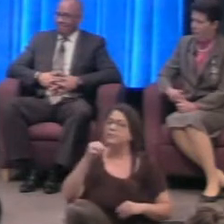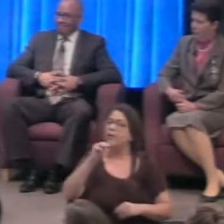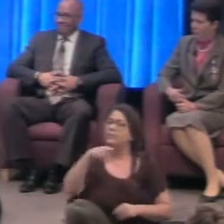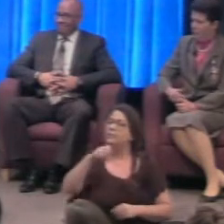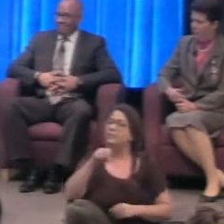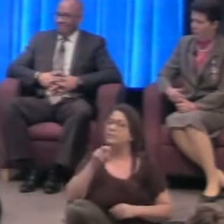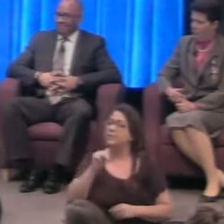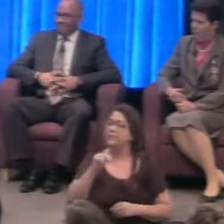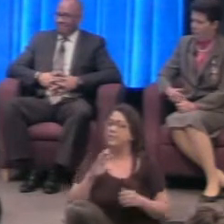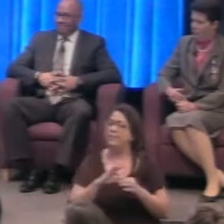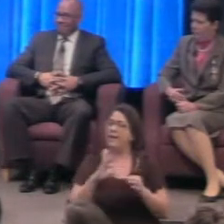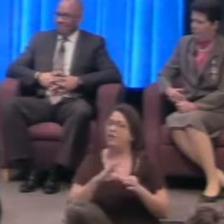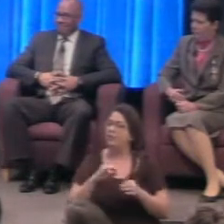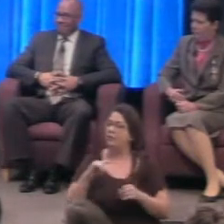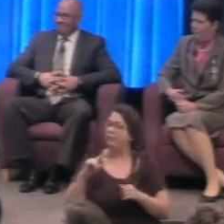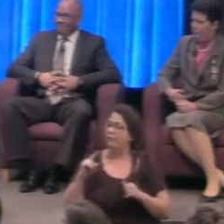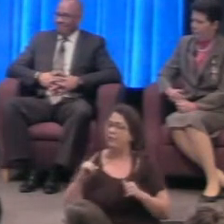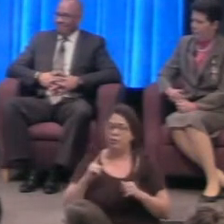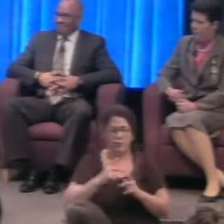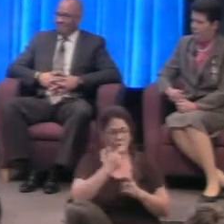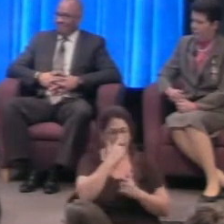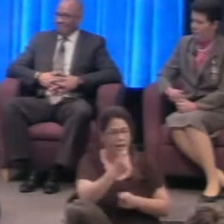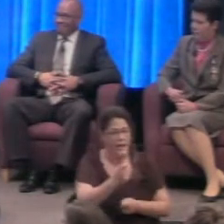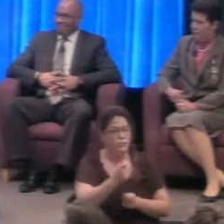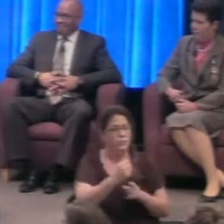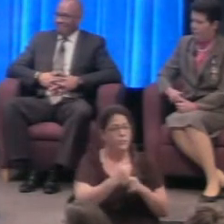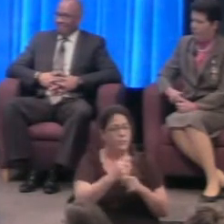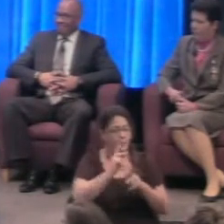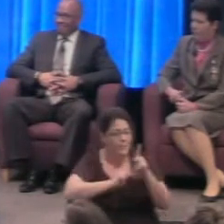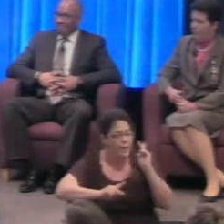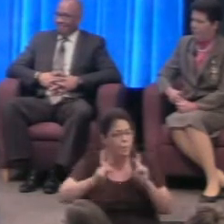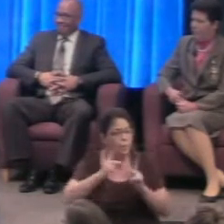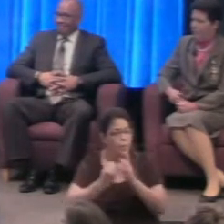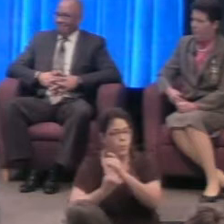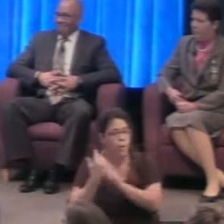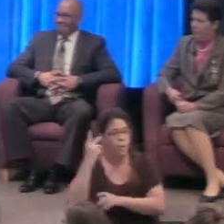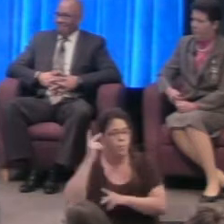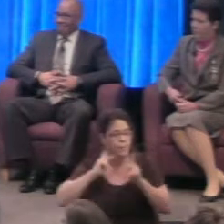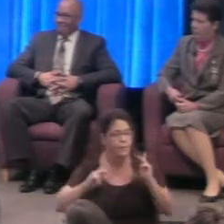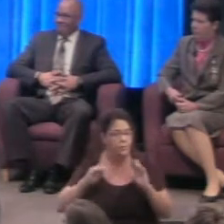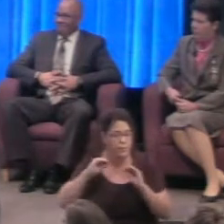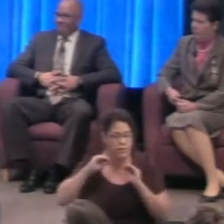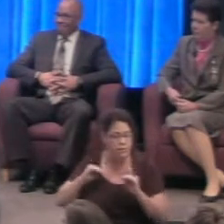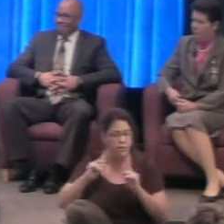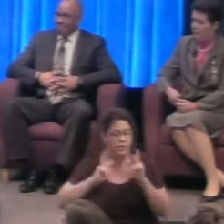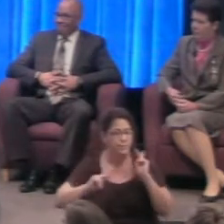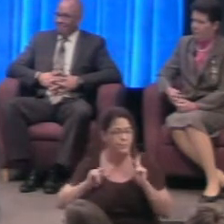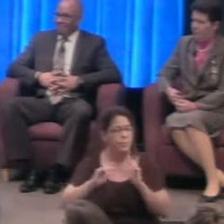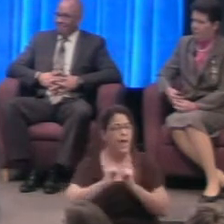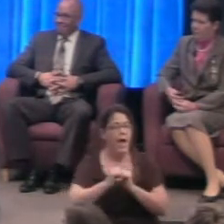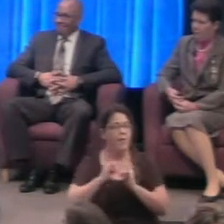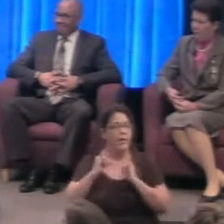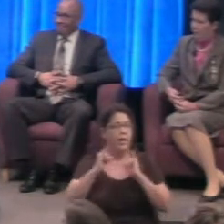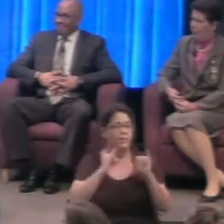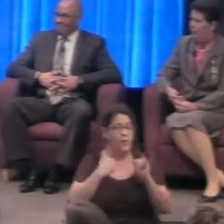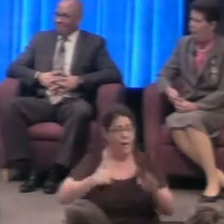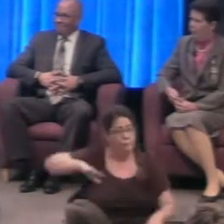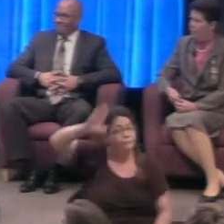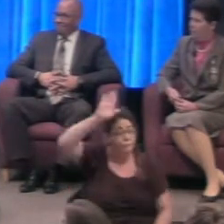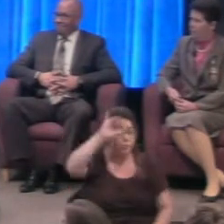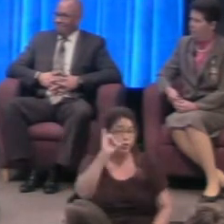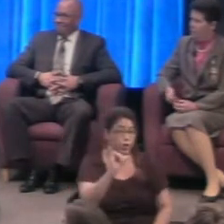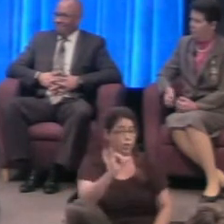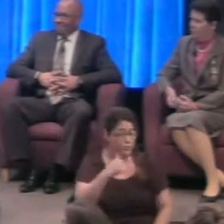her extreme interest in investing in people, teaching how to interview class. Yeah, I raised my hand for that as